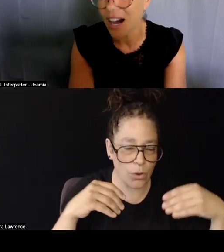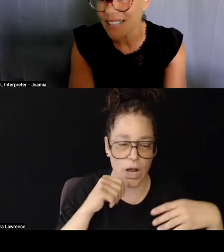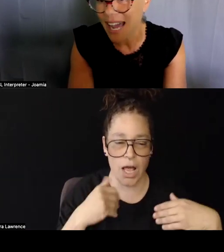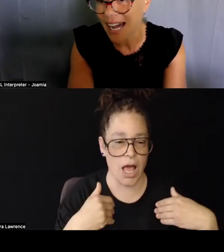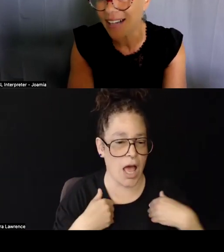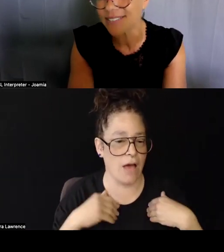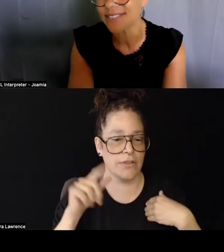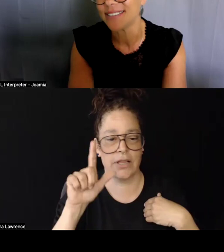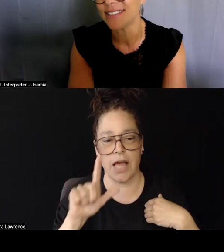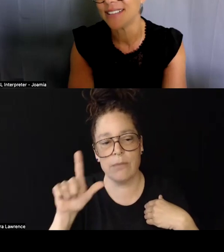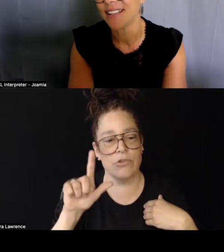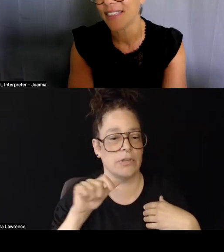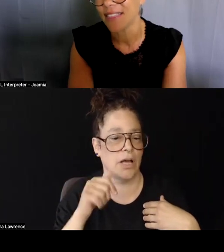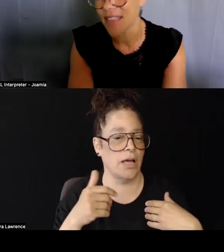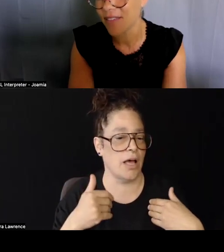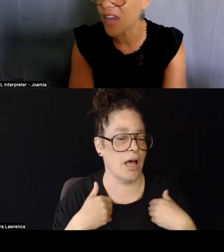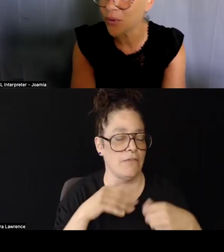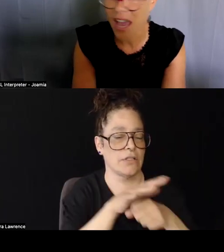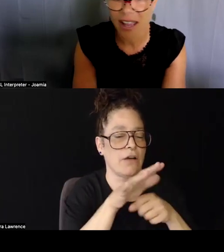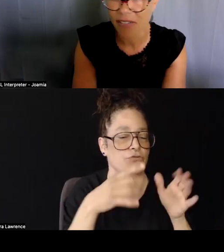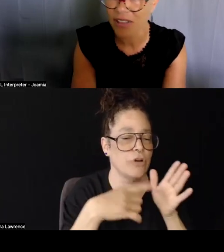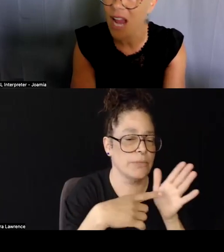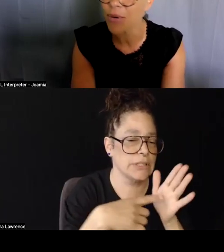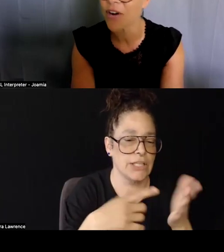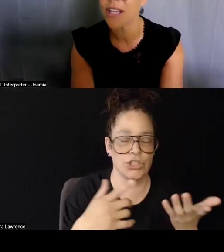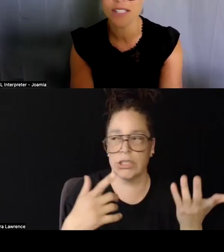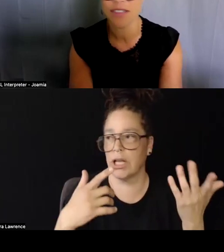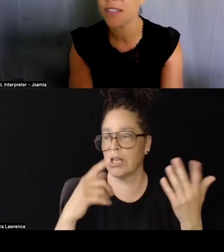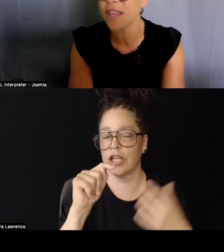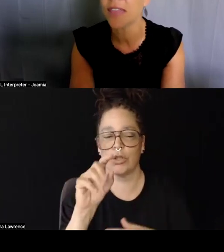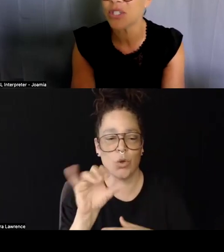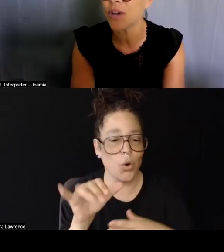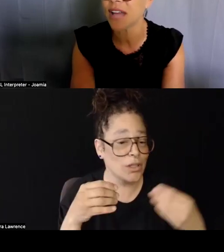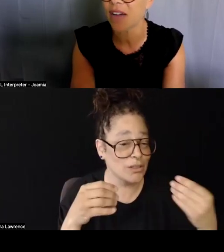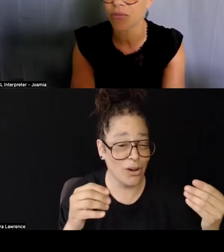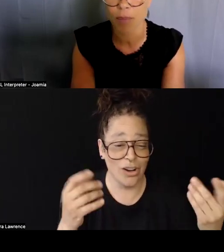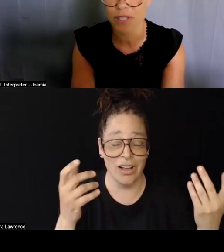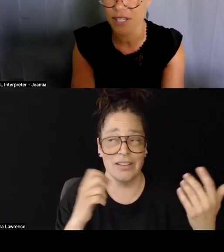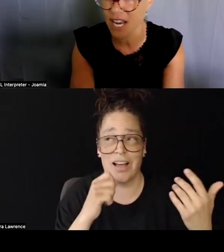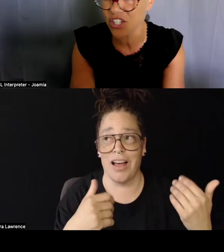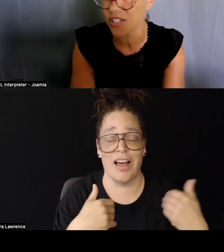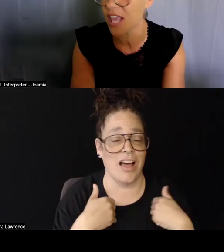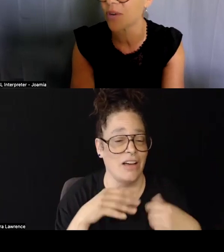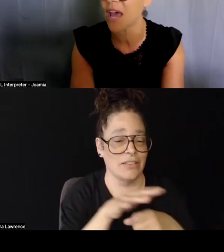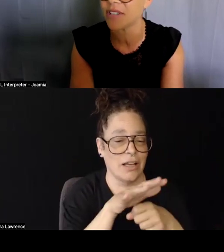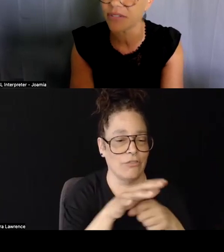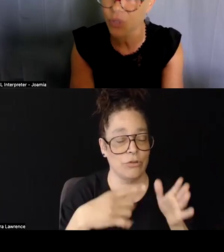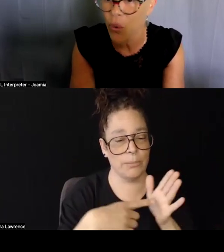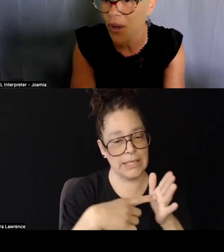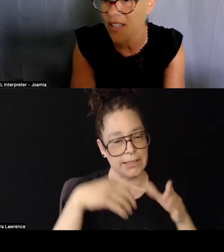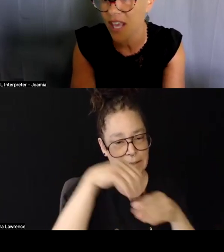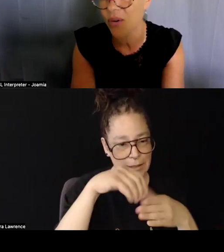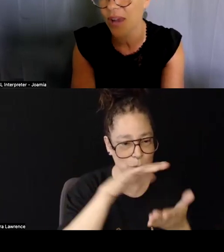do not have they do not have libraries, they do not have representations, they don't have